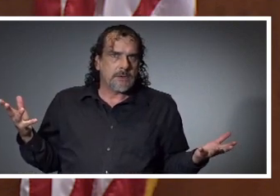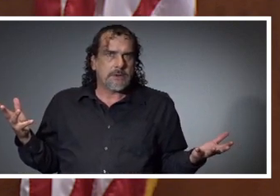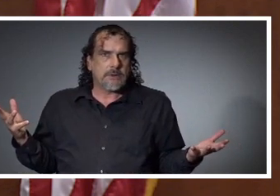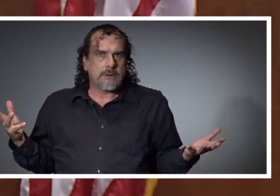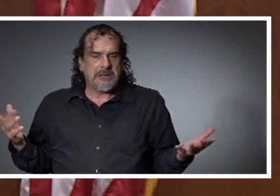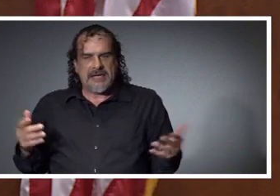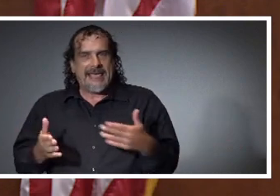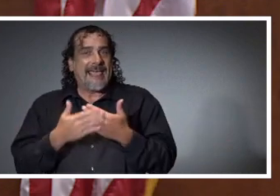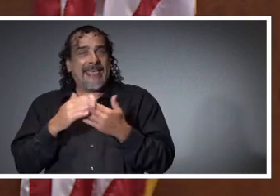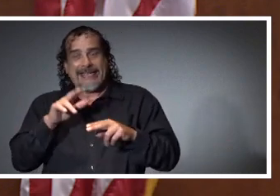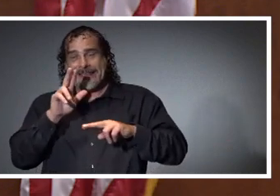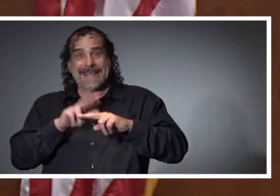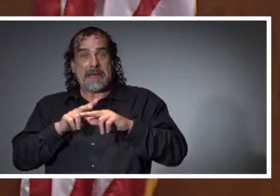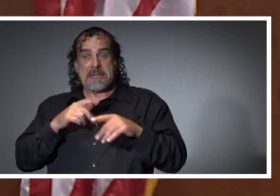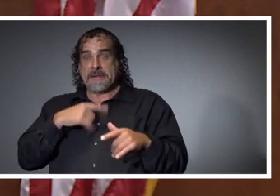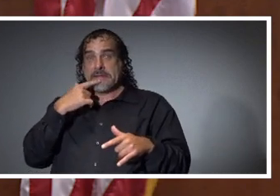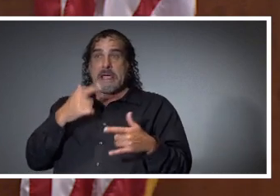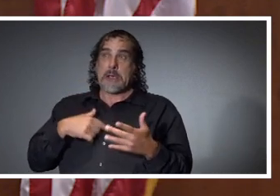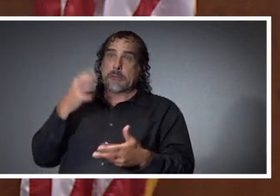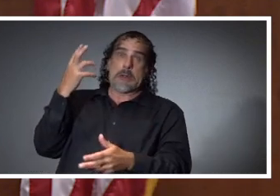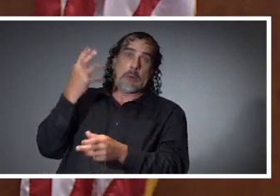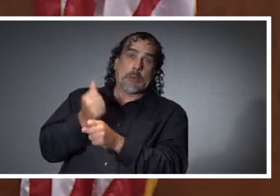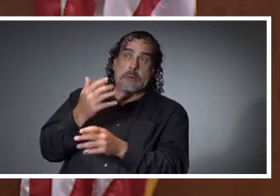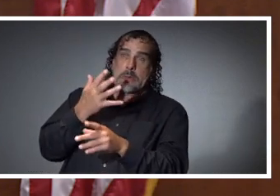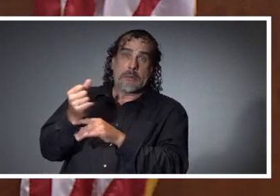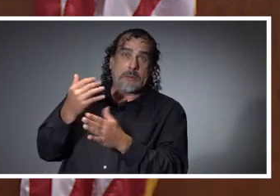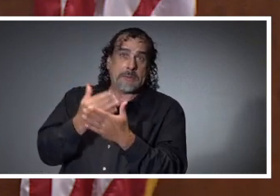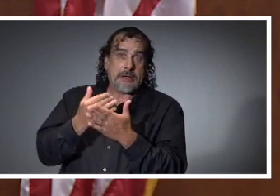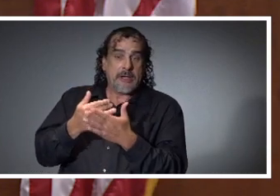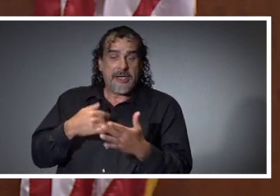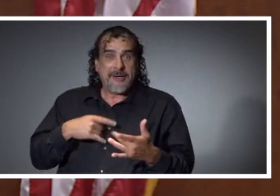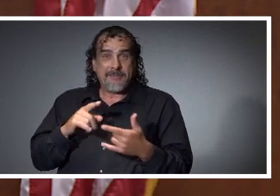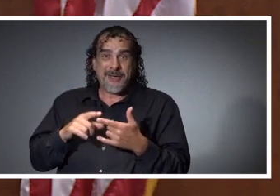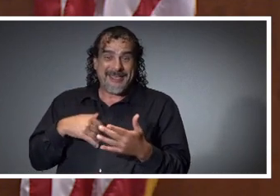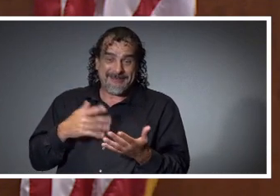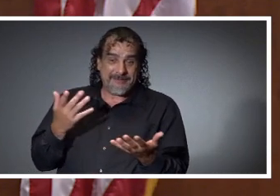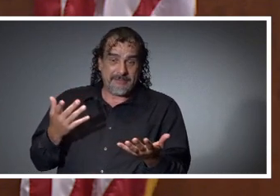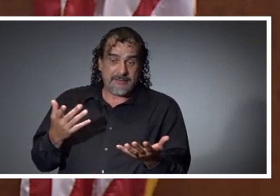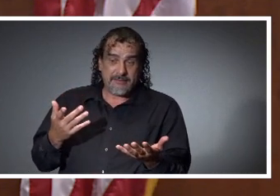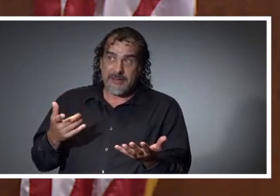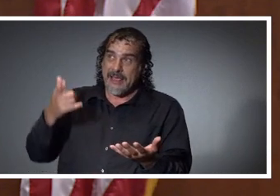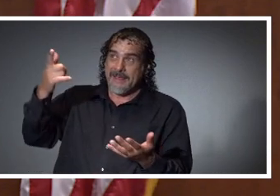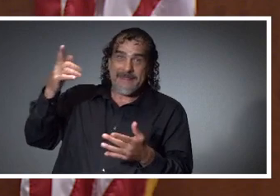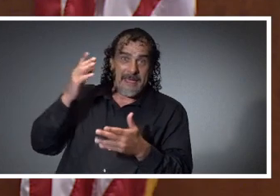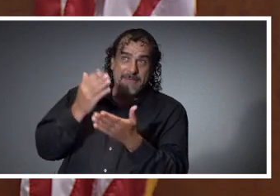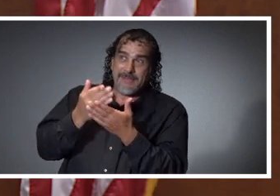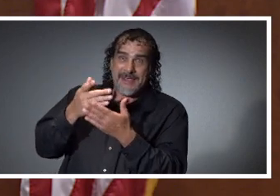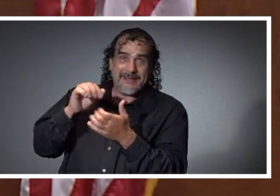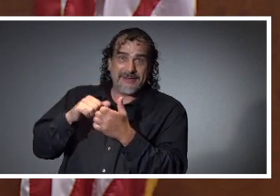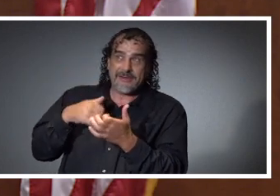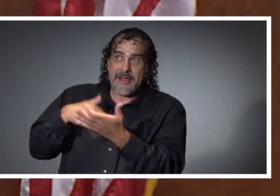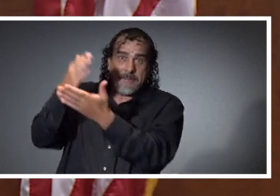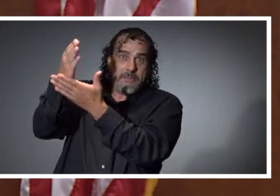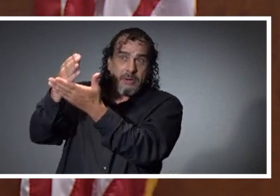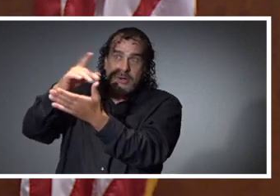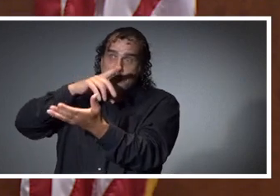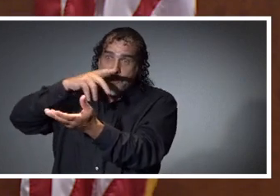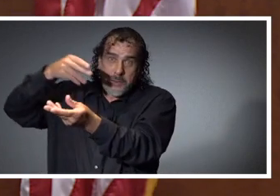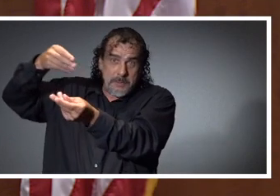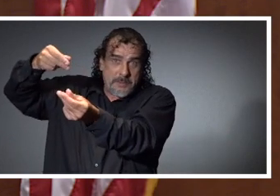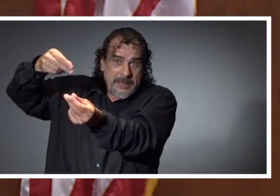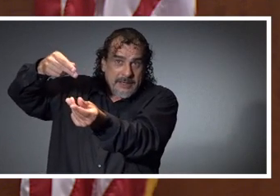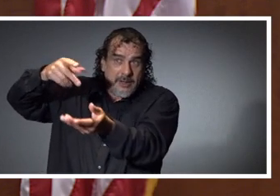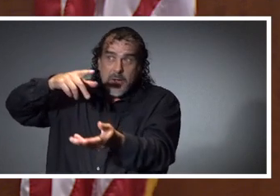here and say it would create financial challenges for the trust fund, but at the end of the day, the trust fund is just the mechanism. Who pays for it is